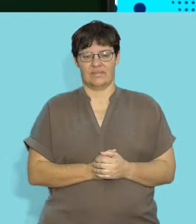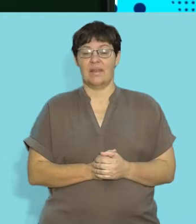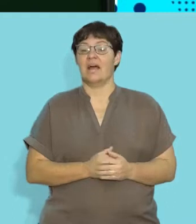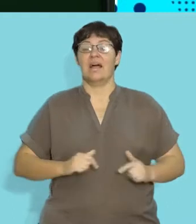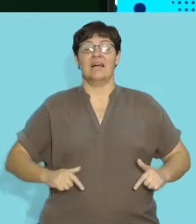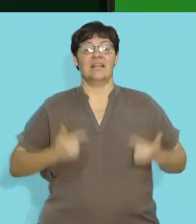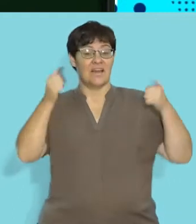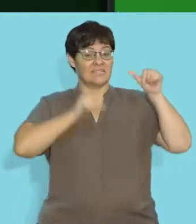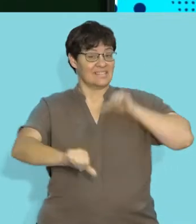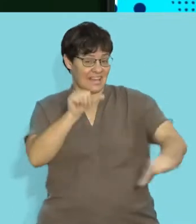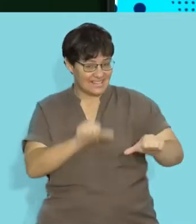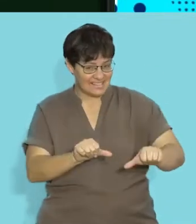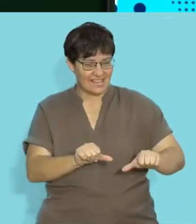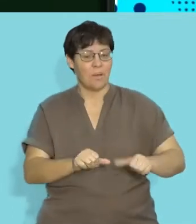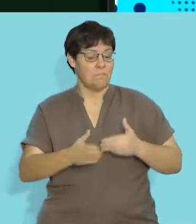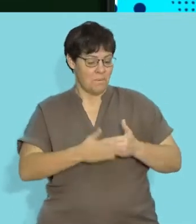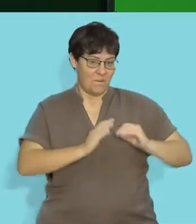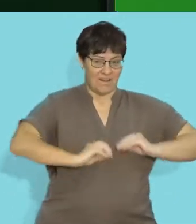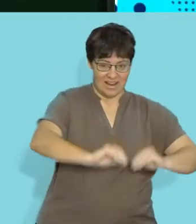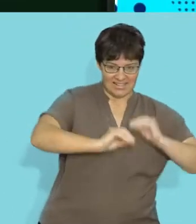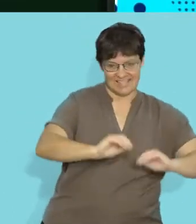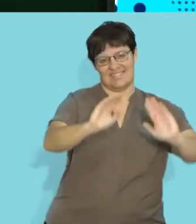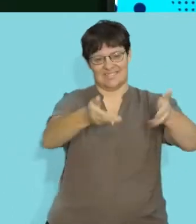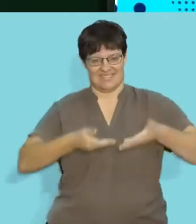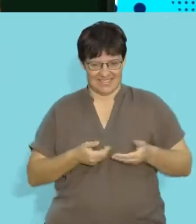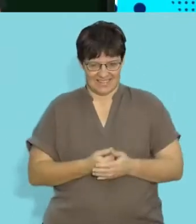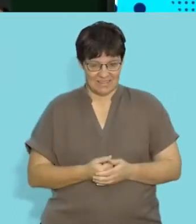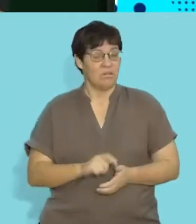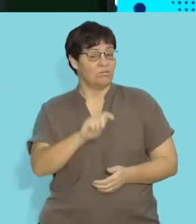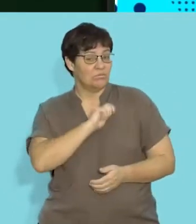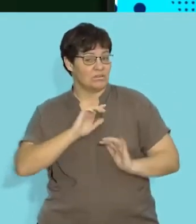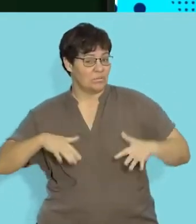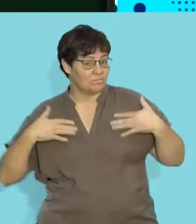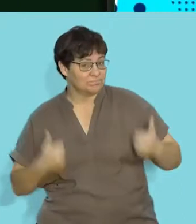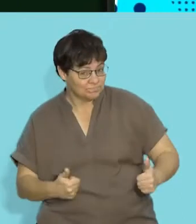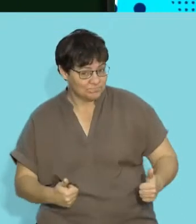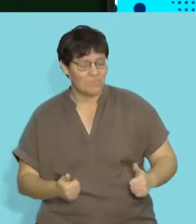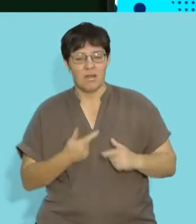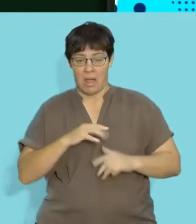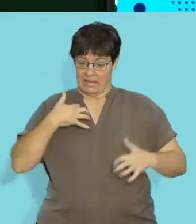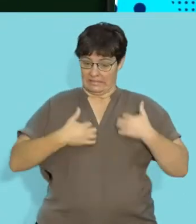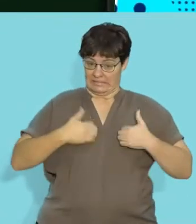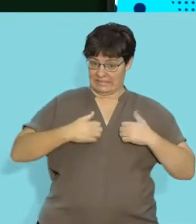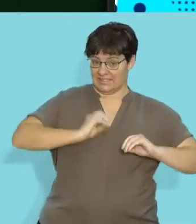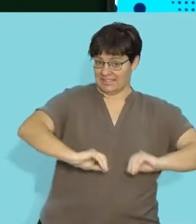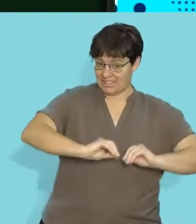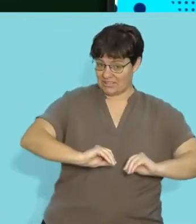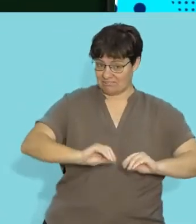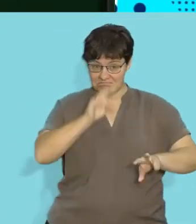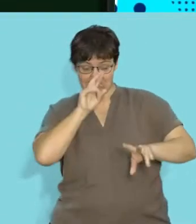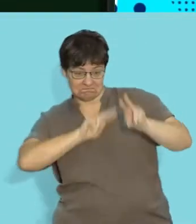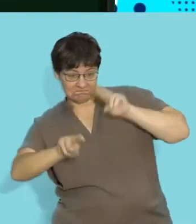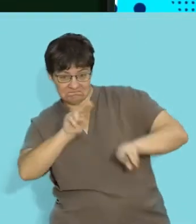Welcome life science learners to another installment. Trust that you guys are well and you're excited about our lesson today. In our lesson today, we're